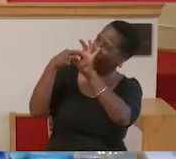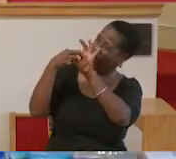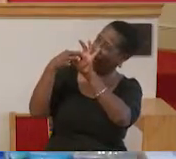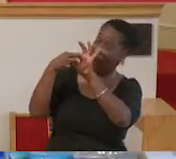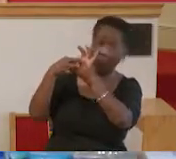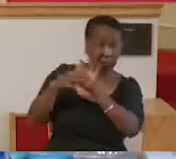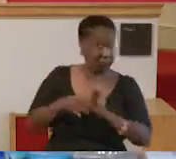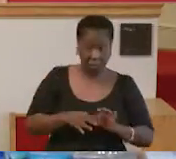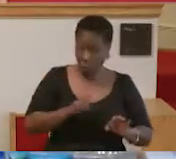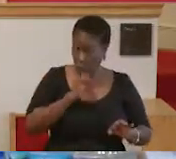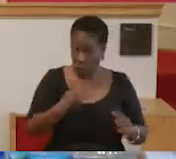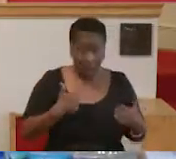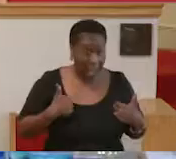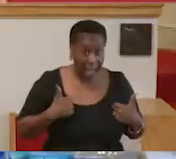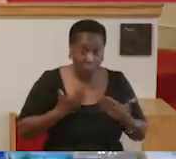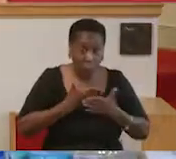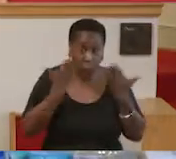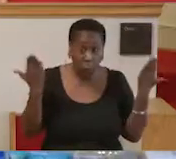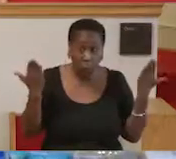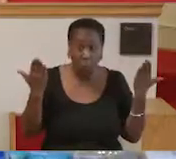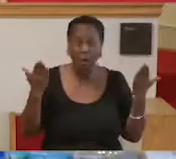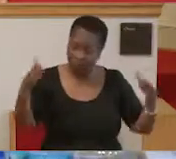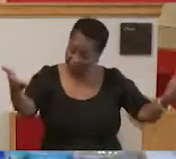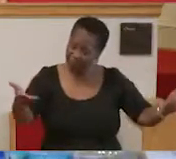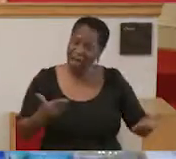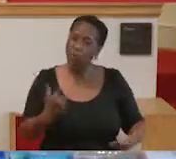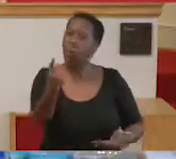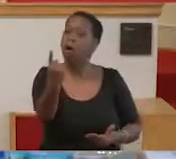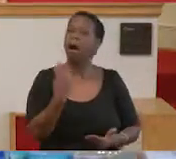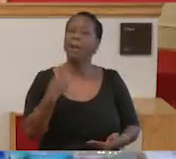If you don't have it, we invite you to come and get it today.